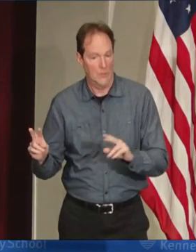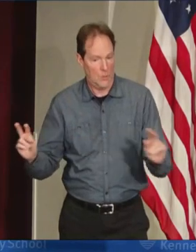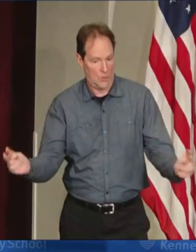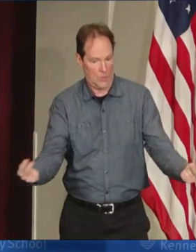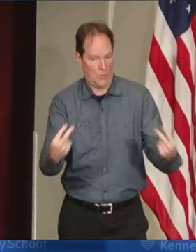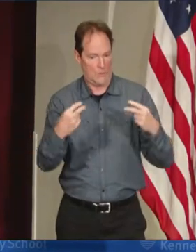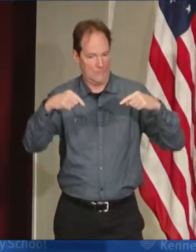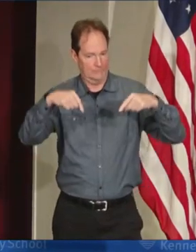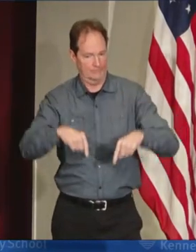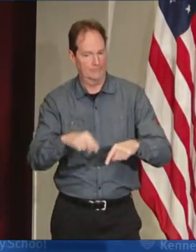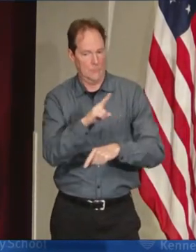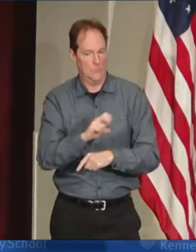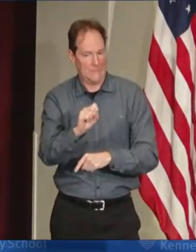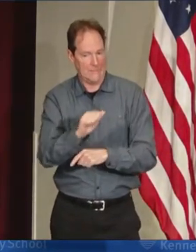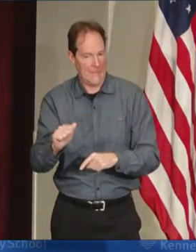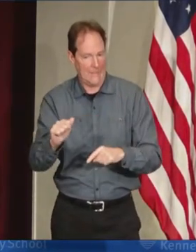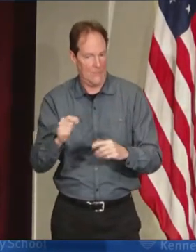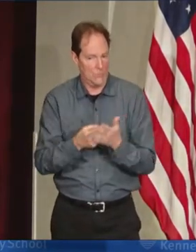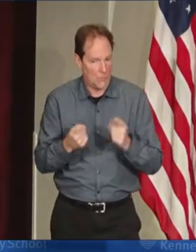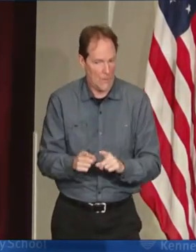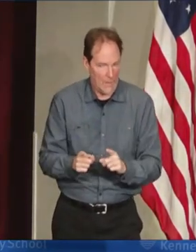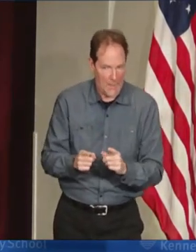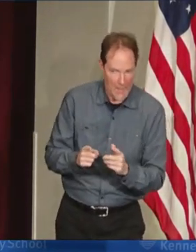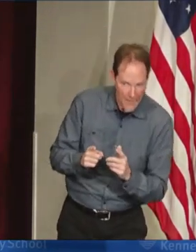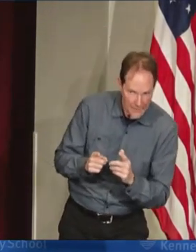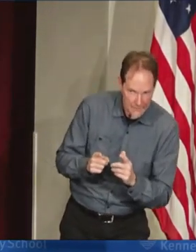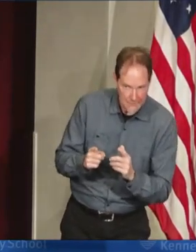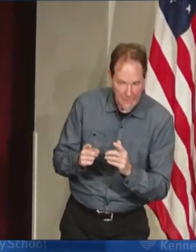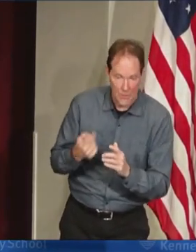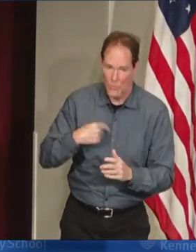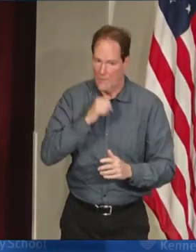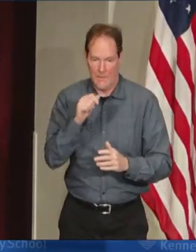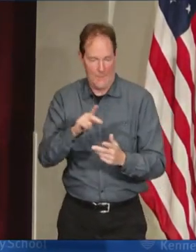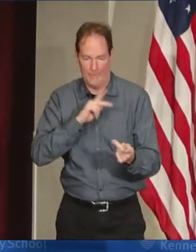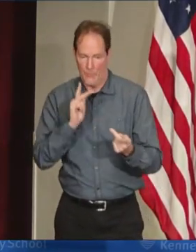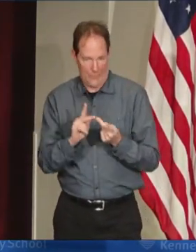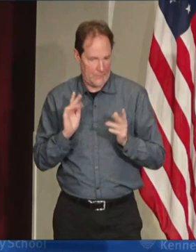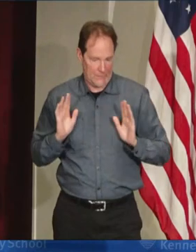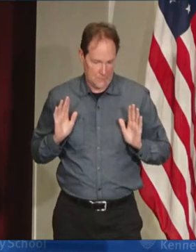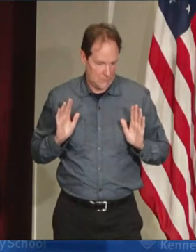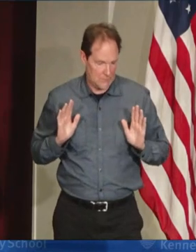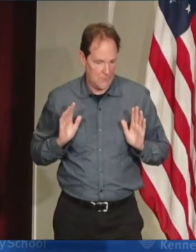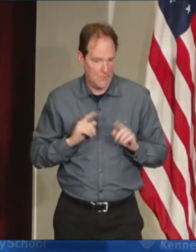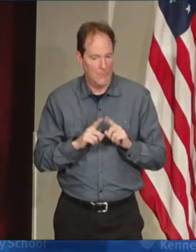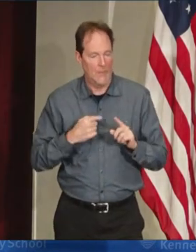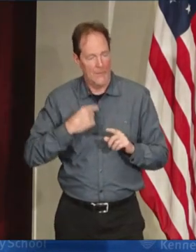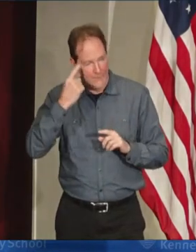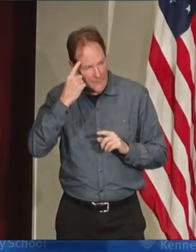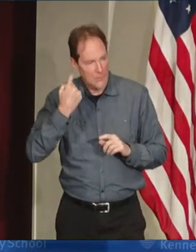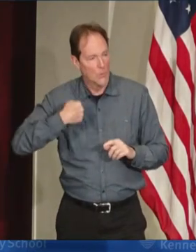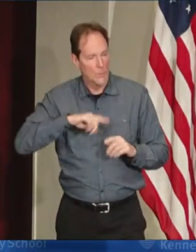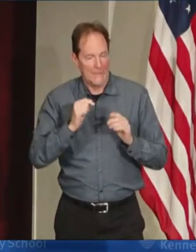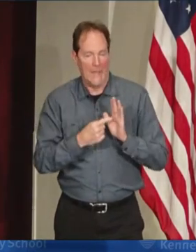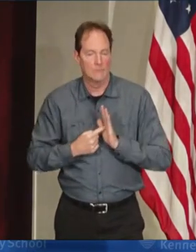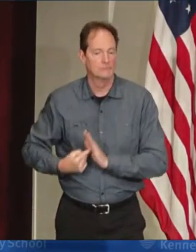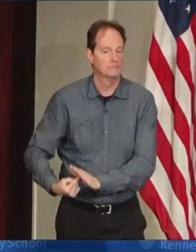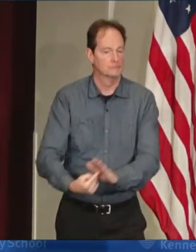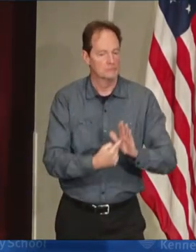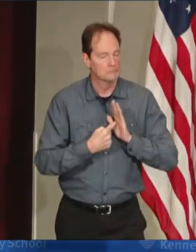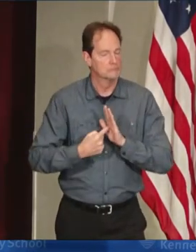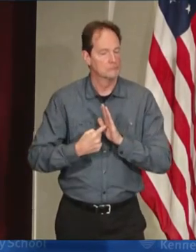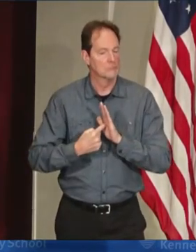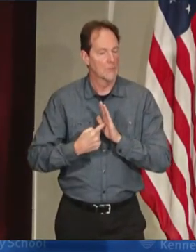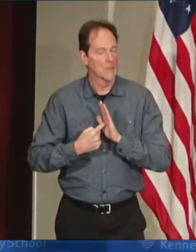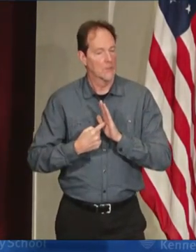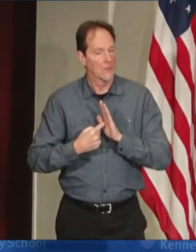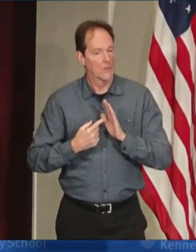U.S. and look at things that we've done. We're not perfect, but I think that we're able to demonstrate that